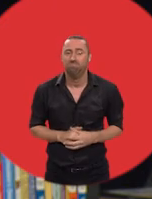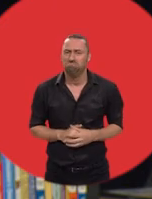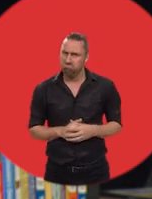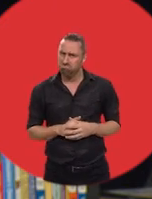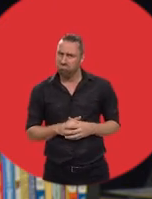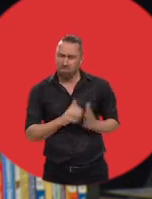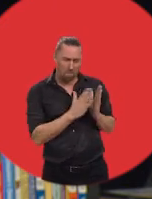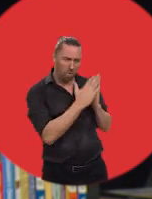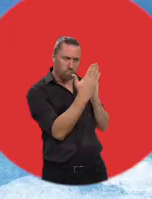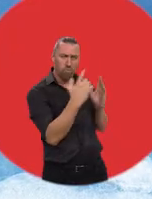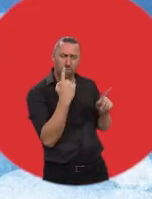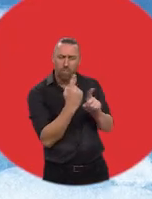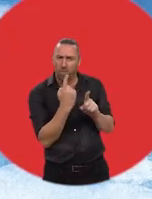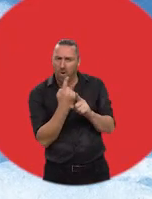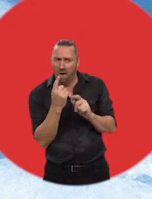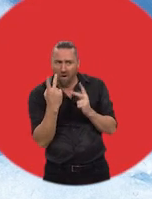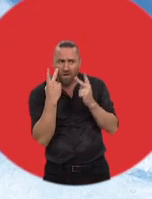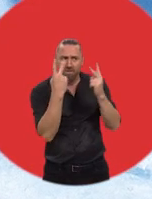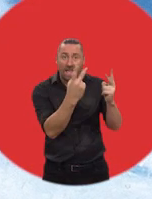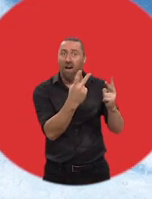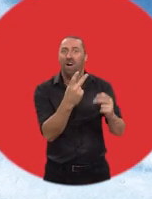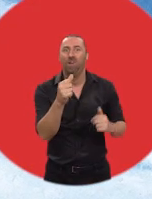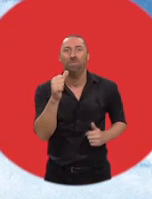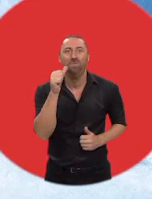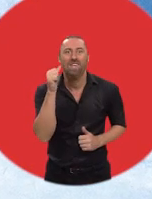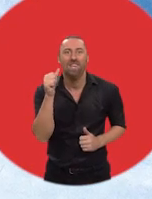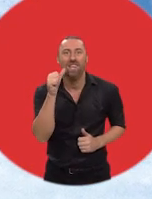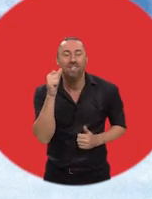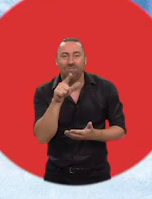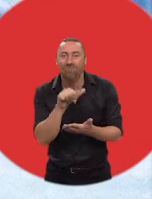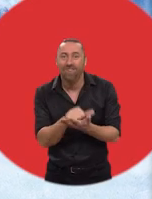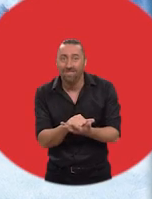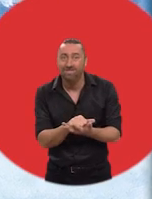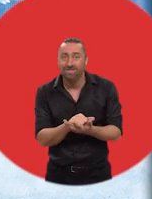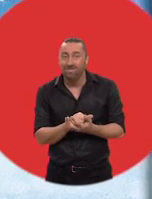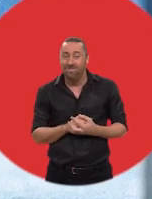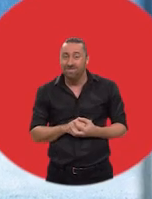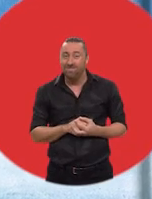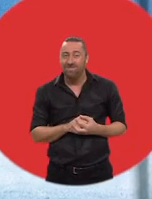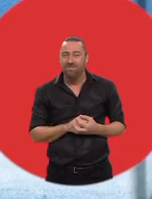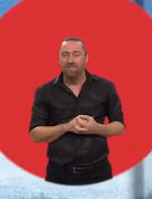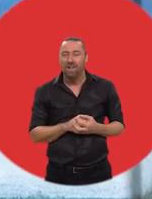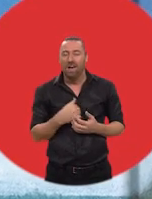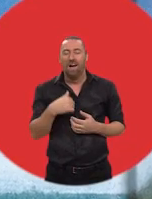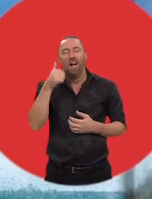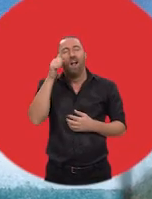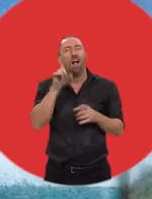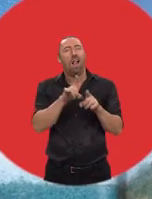joyful. Another place the Flying Orchestra visited was the seaside, at the beach.